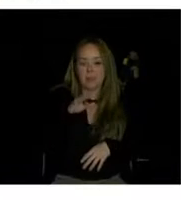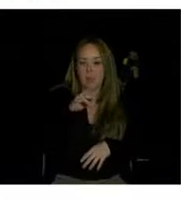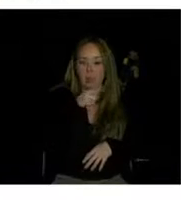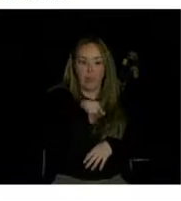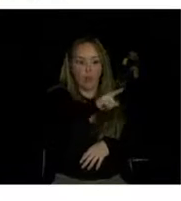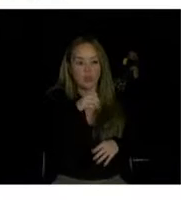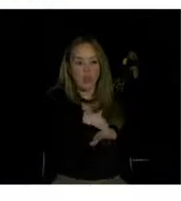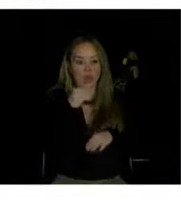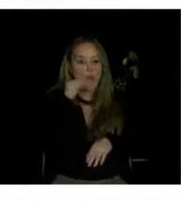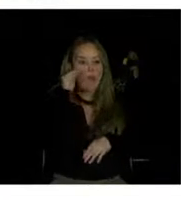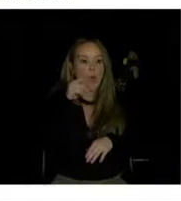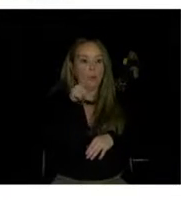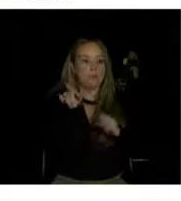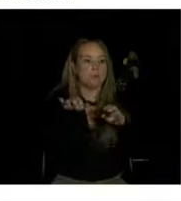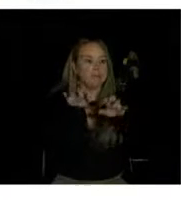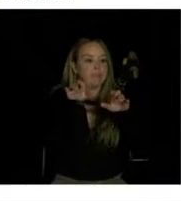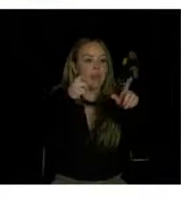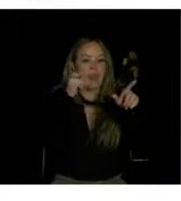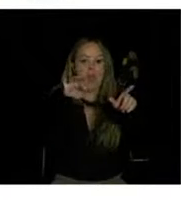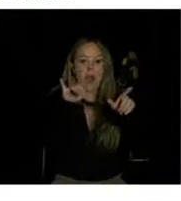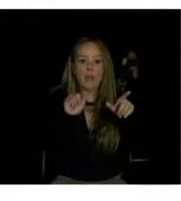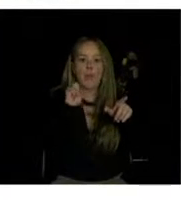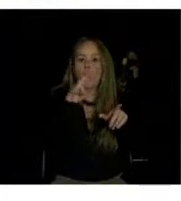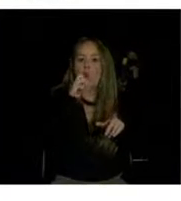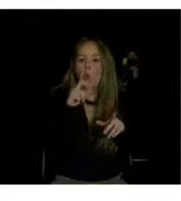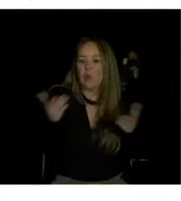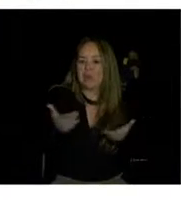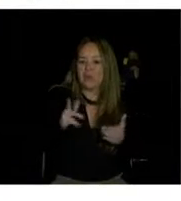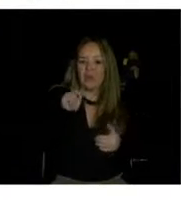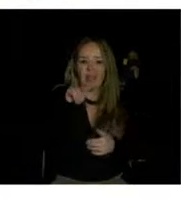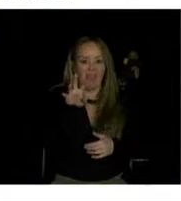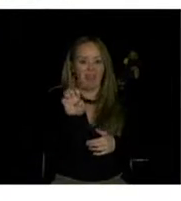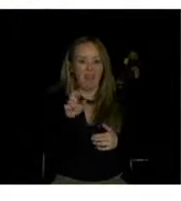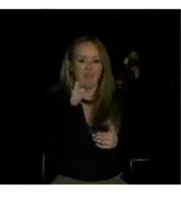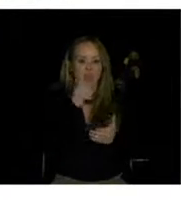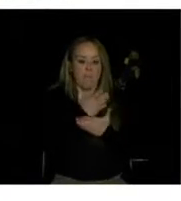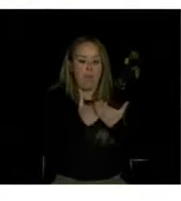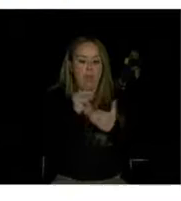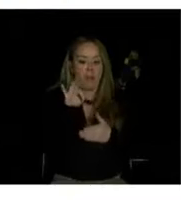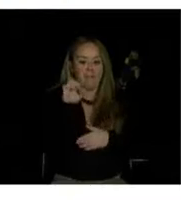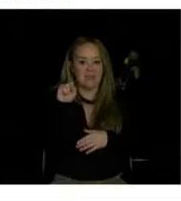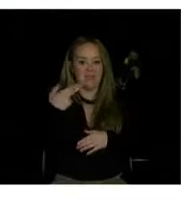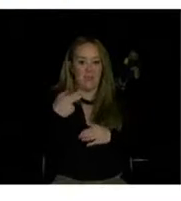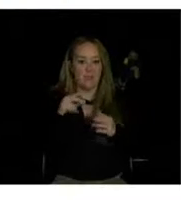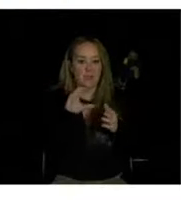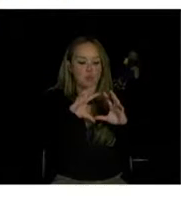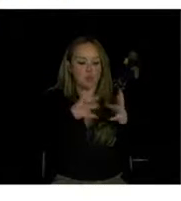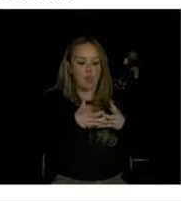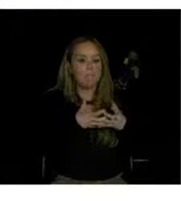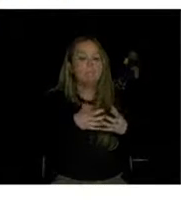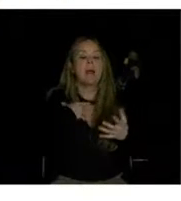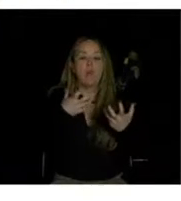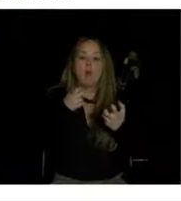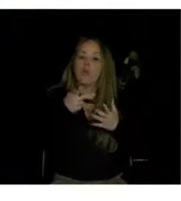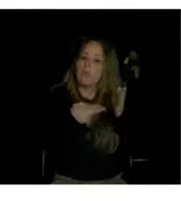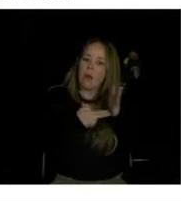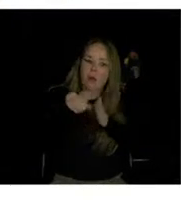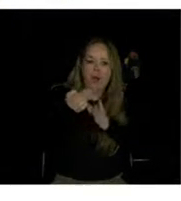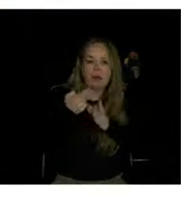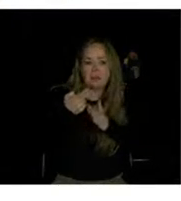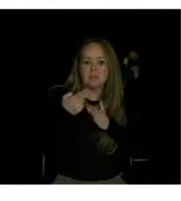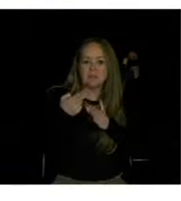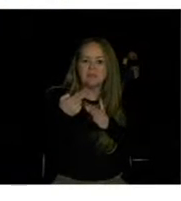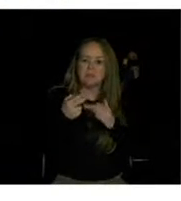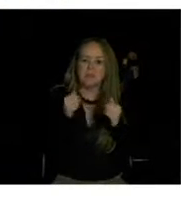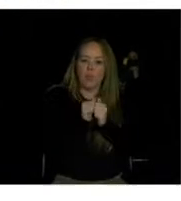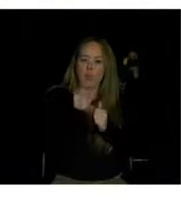who are in the gallery, and even those of you who are live here and are part of the stakeholder group, I want you to be honest and authentic